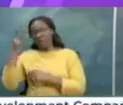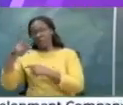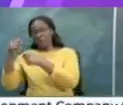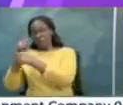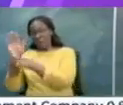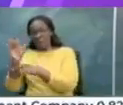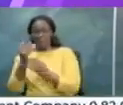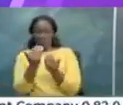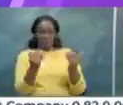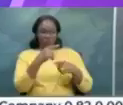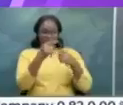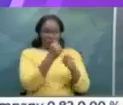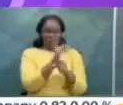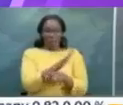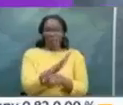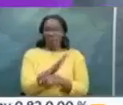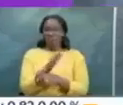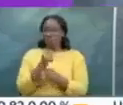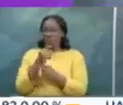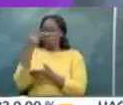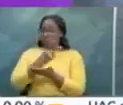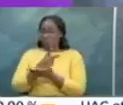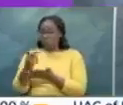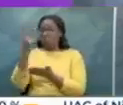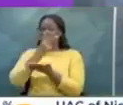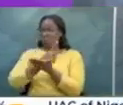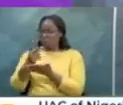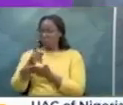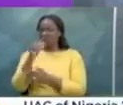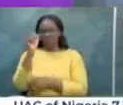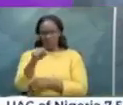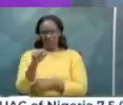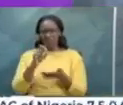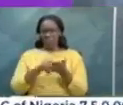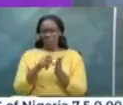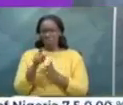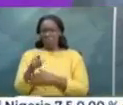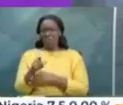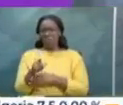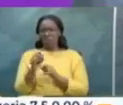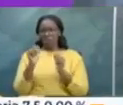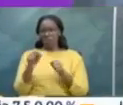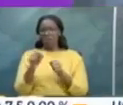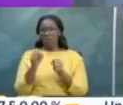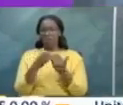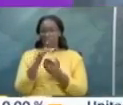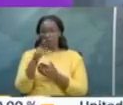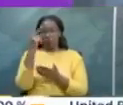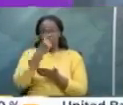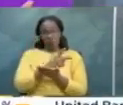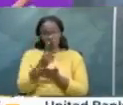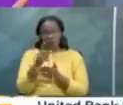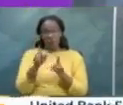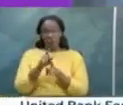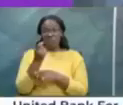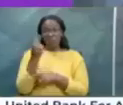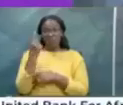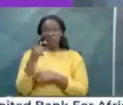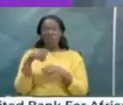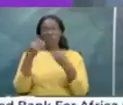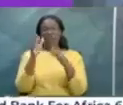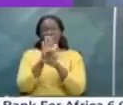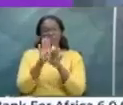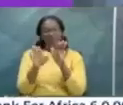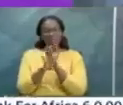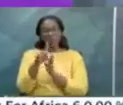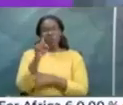way. And you're doing it every 2 weeks? We're doing it every 2 weeks. So the 4,000 is actually material that covers for 2 weeks. Okay. And you have to understand, we give you everything you